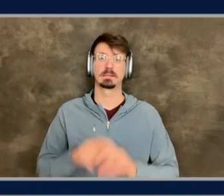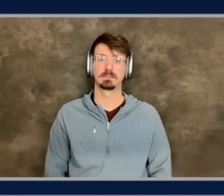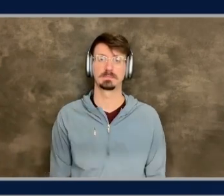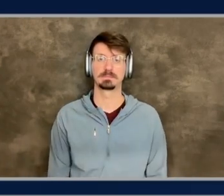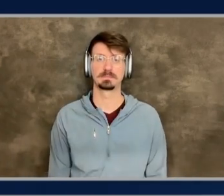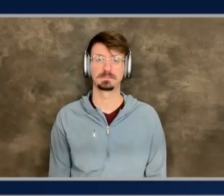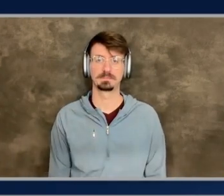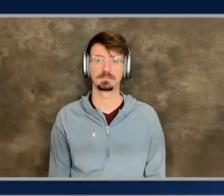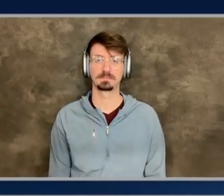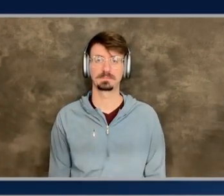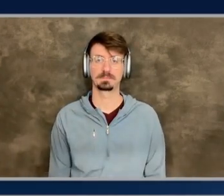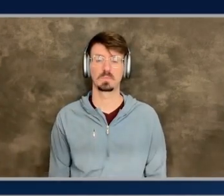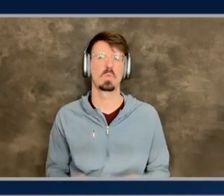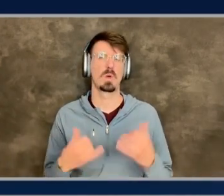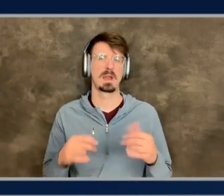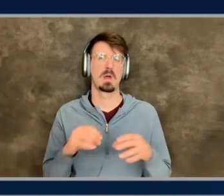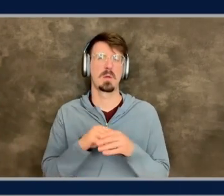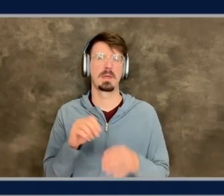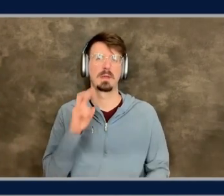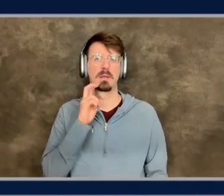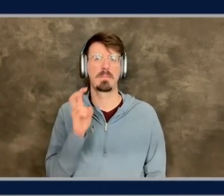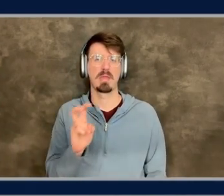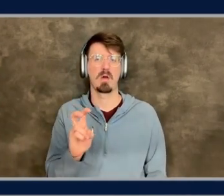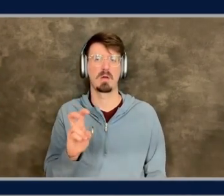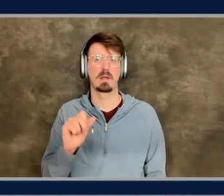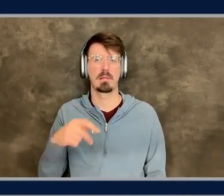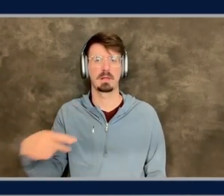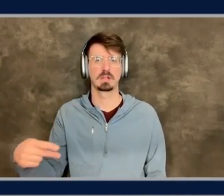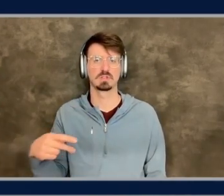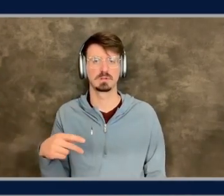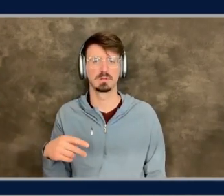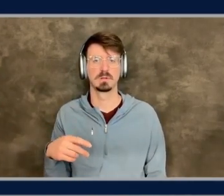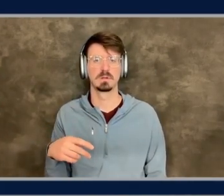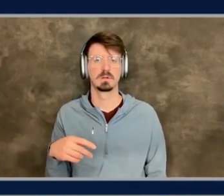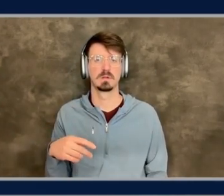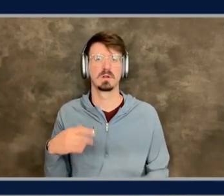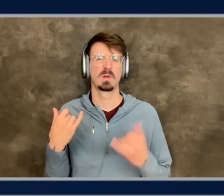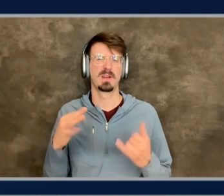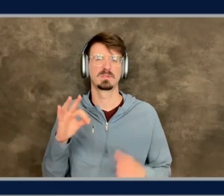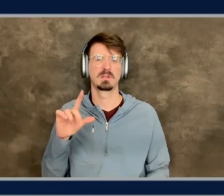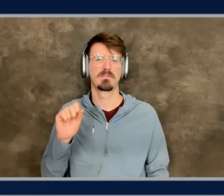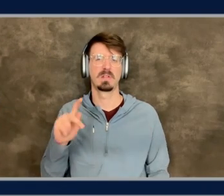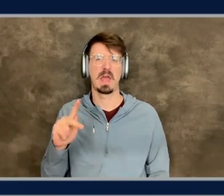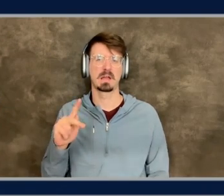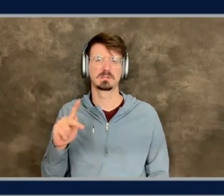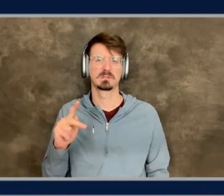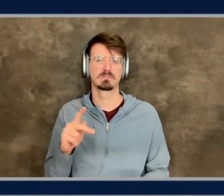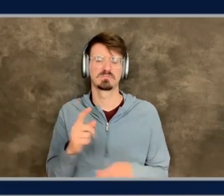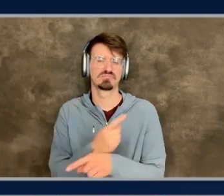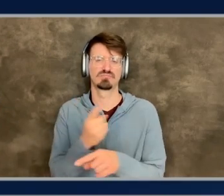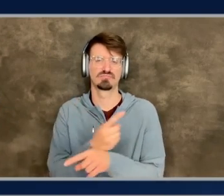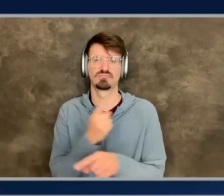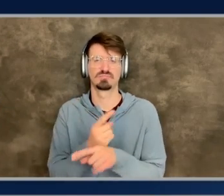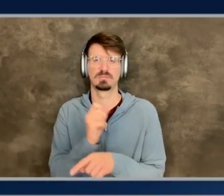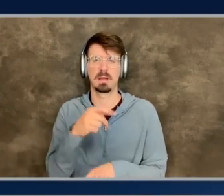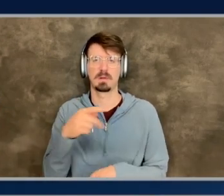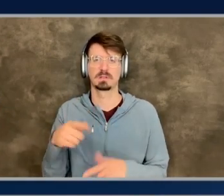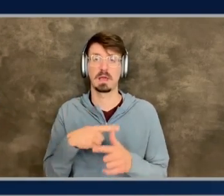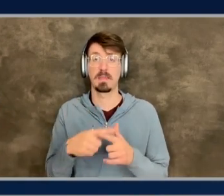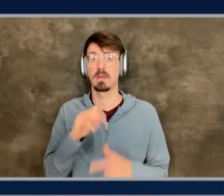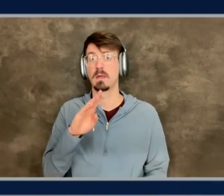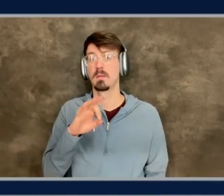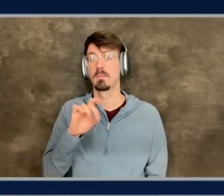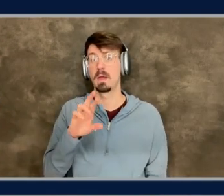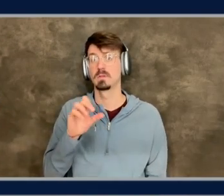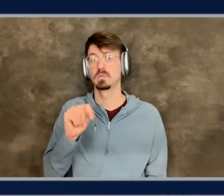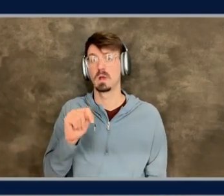a Python application. I have a Python application here that just it's a Flask application, nothing special. But what I can do here is I can do bedrust -- source